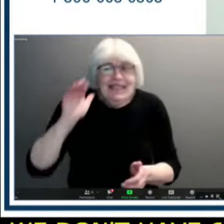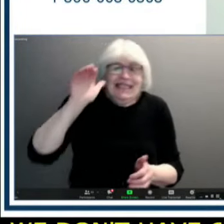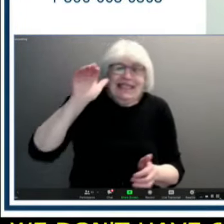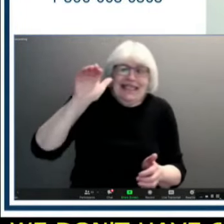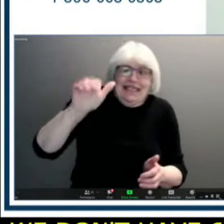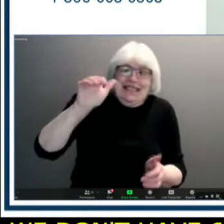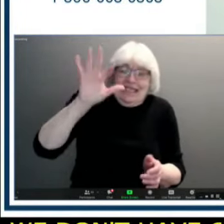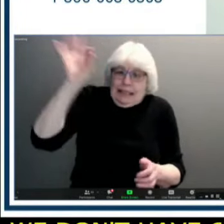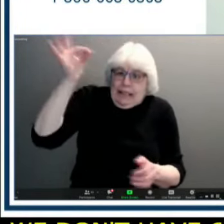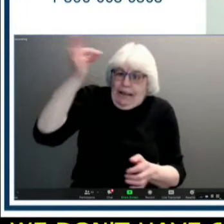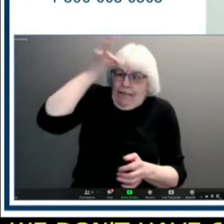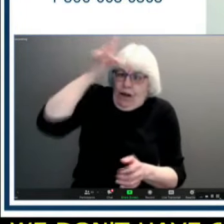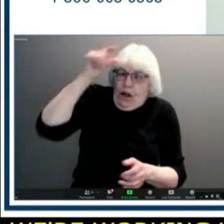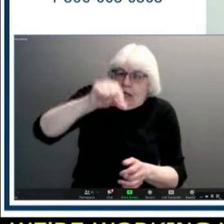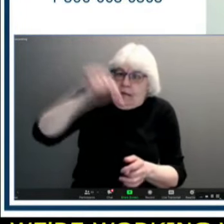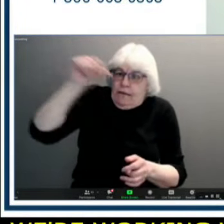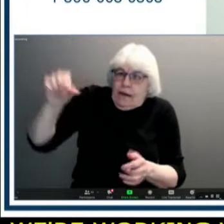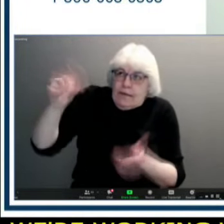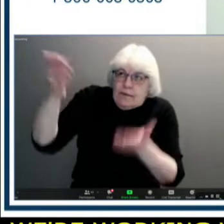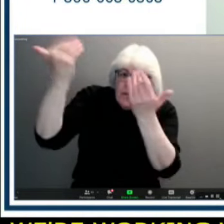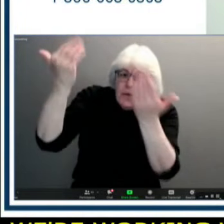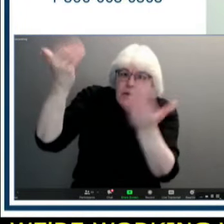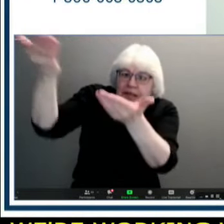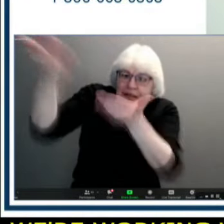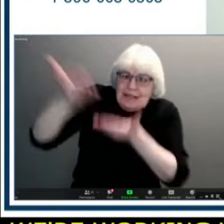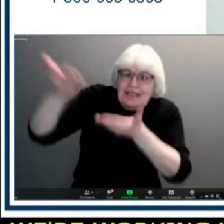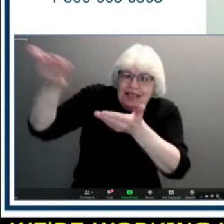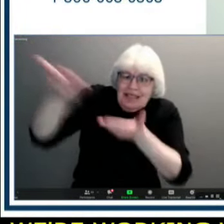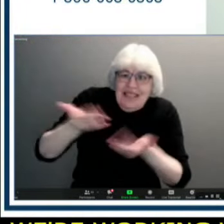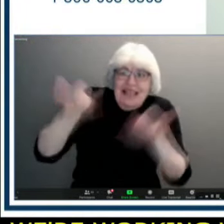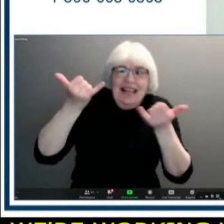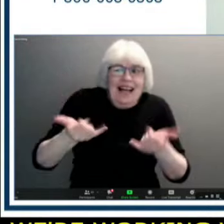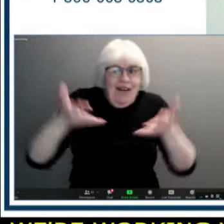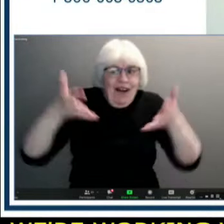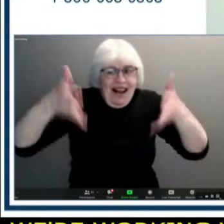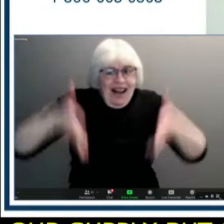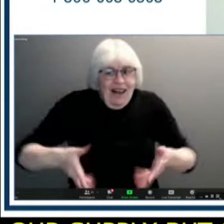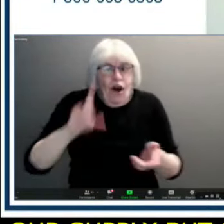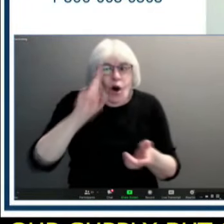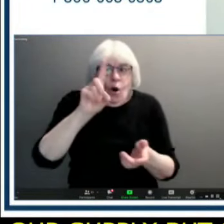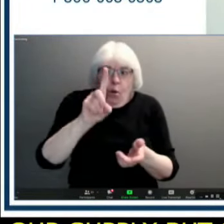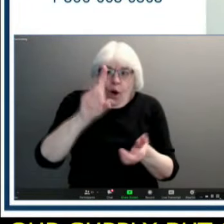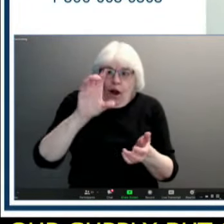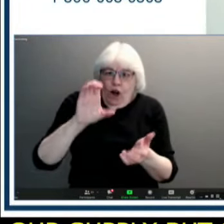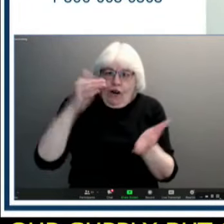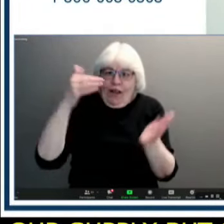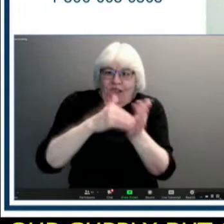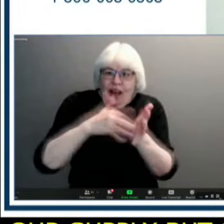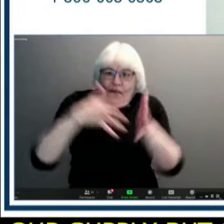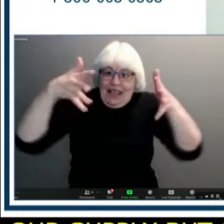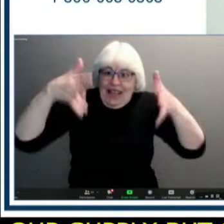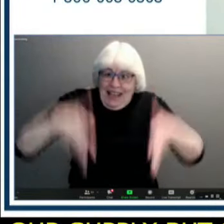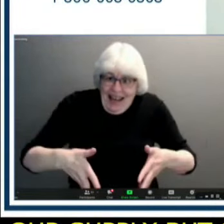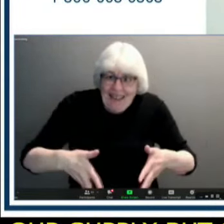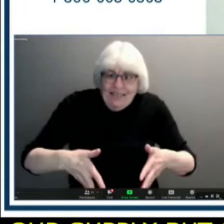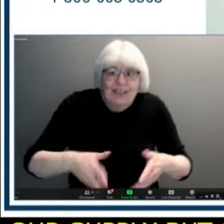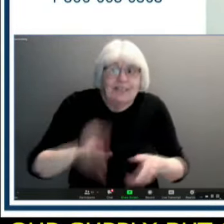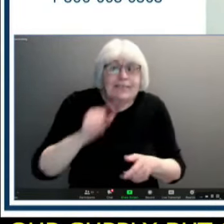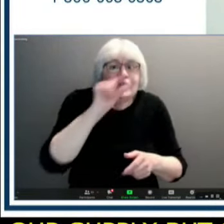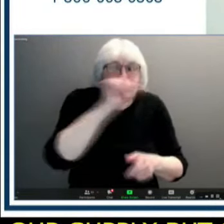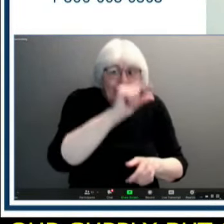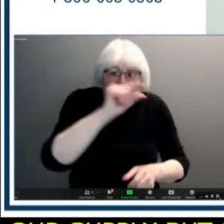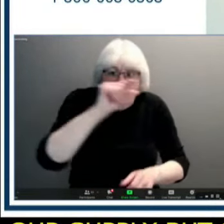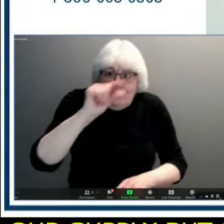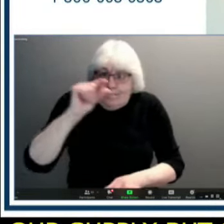So today we have around 100,000 doses. So for this reason, and to avoid the Hunger Games